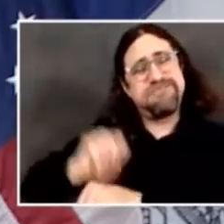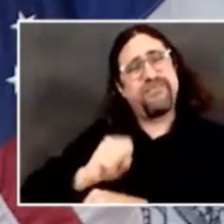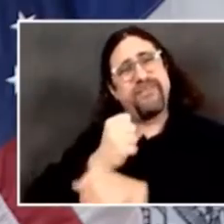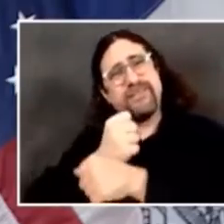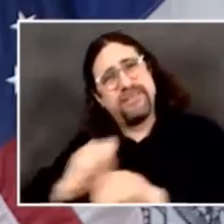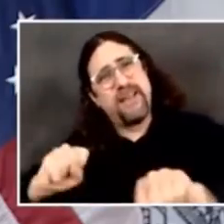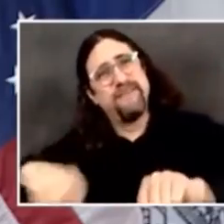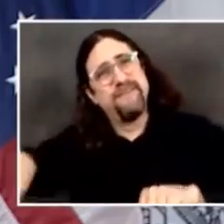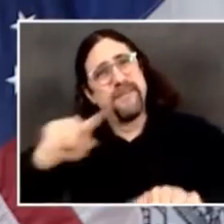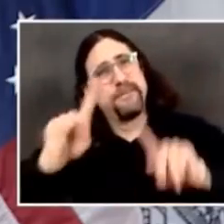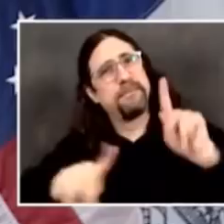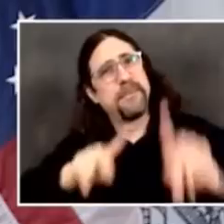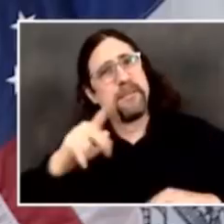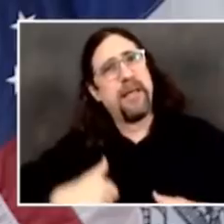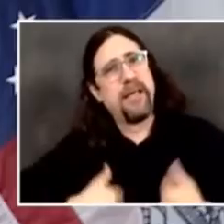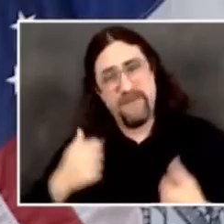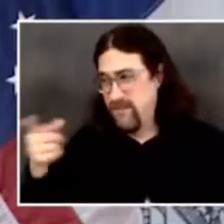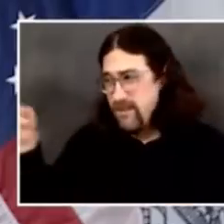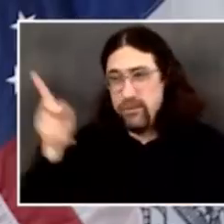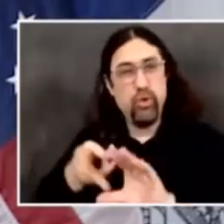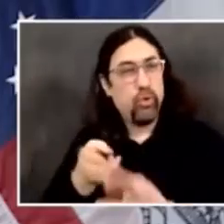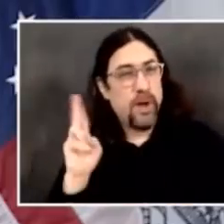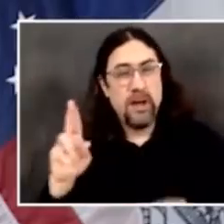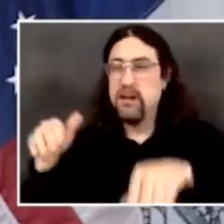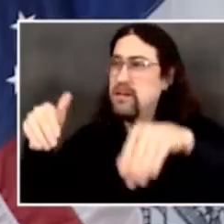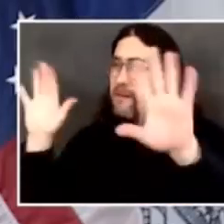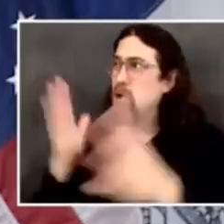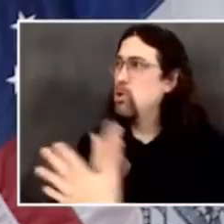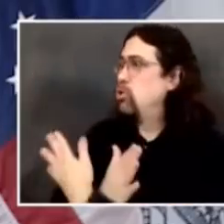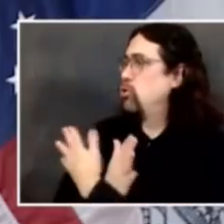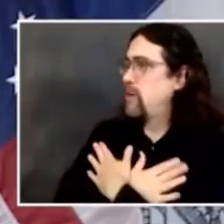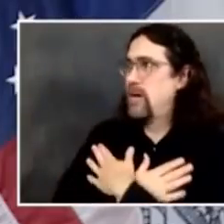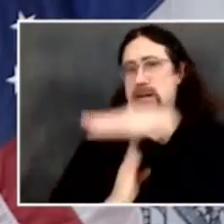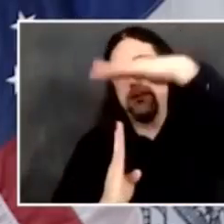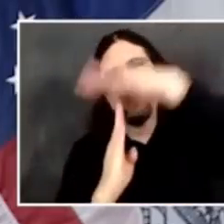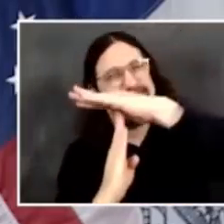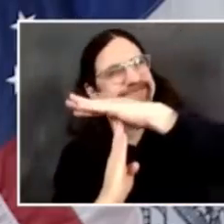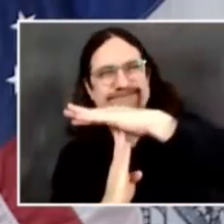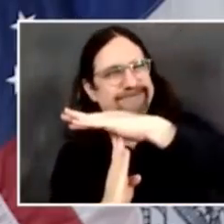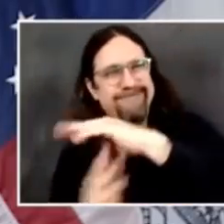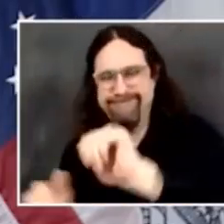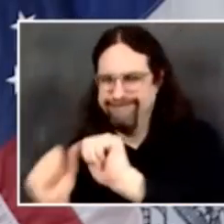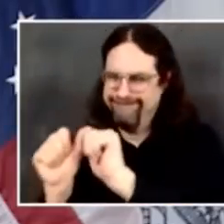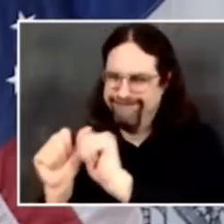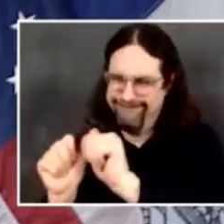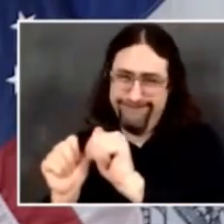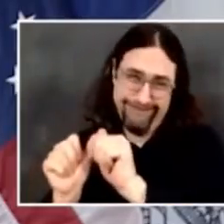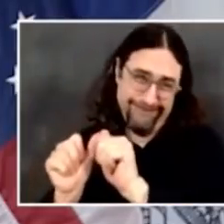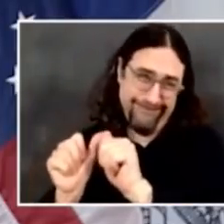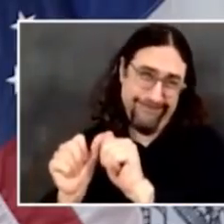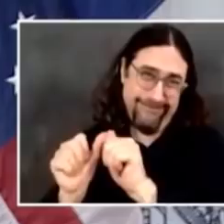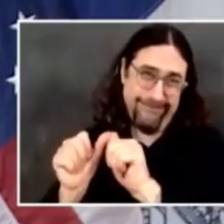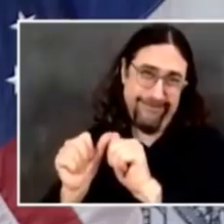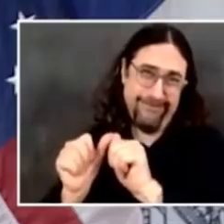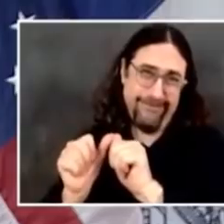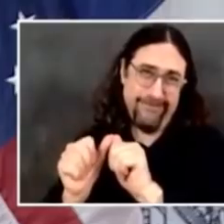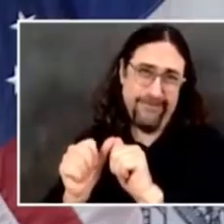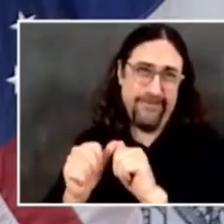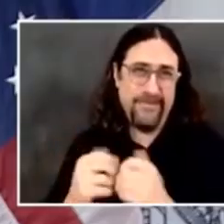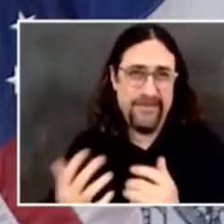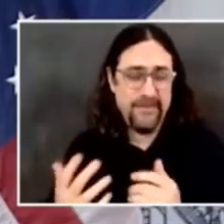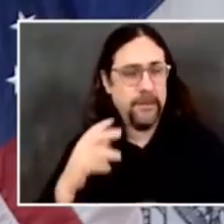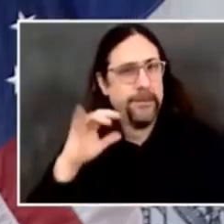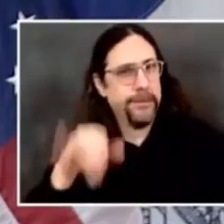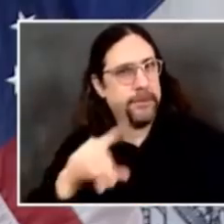us answer a higher calling and get them what they need. Get them those PPEs. Make sure they are protected. And